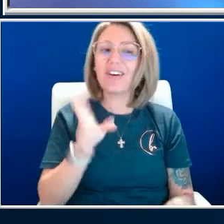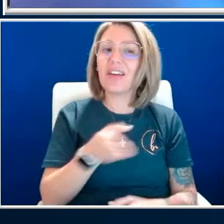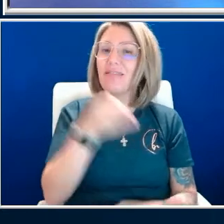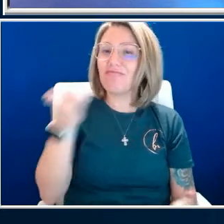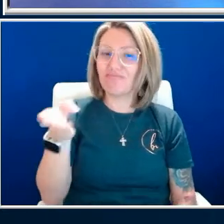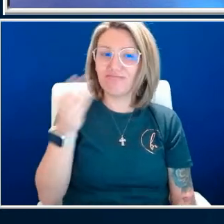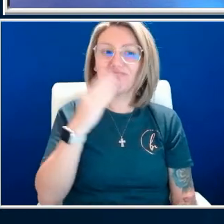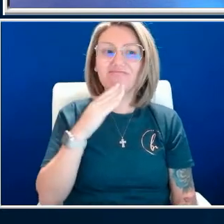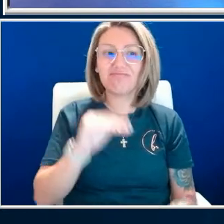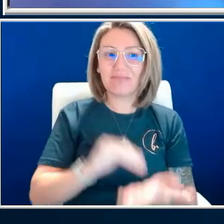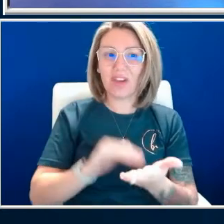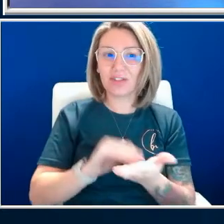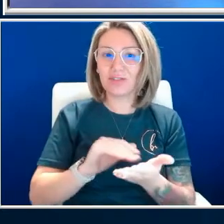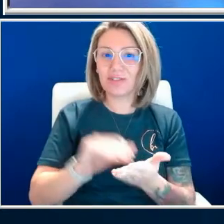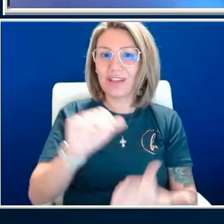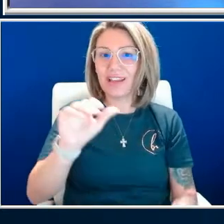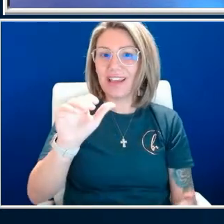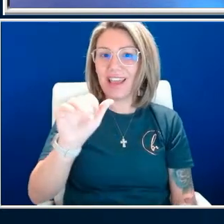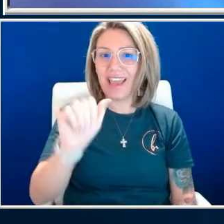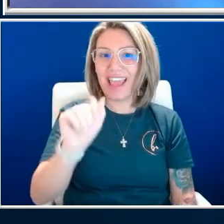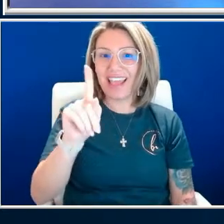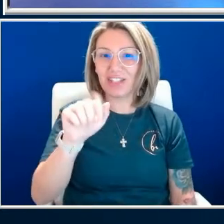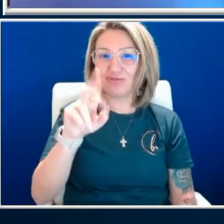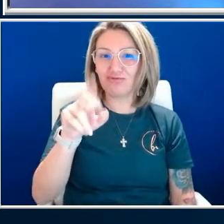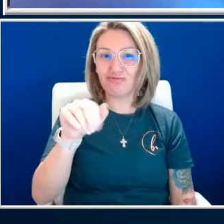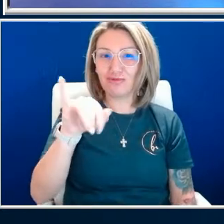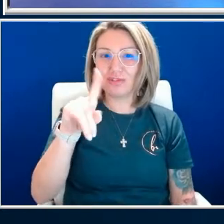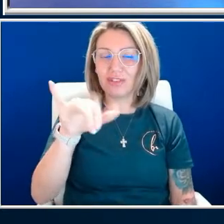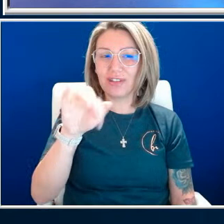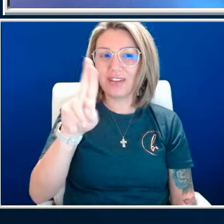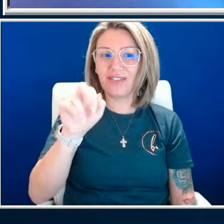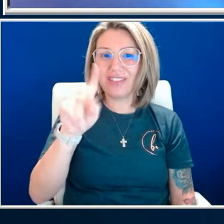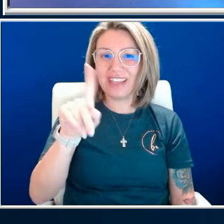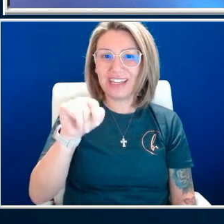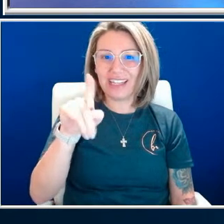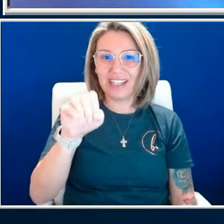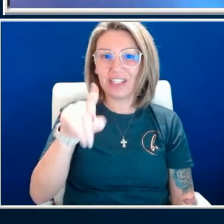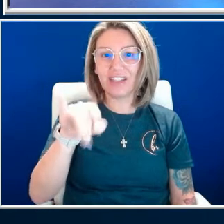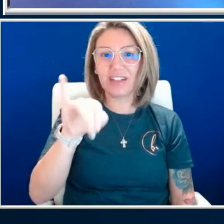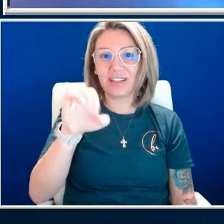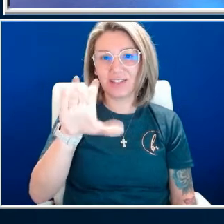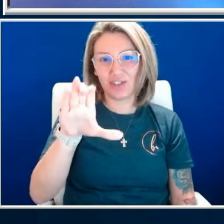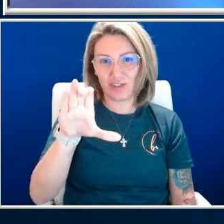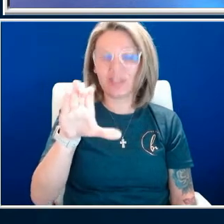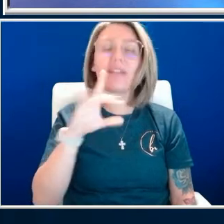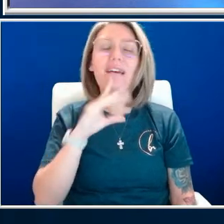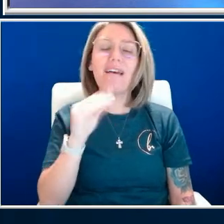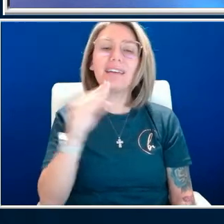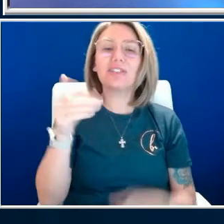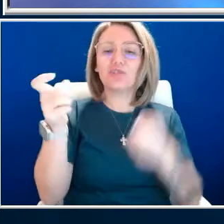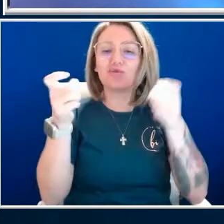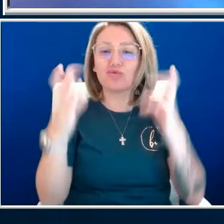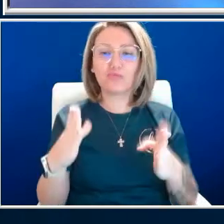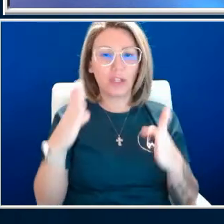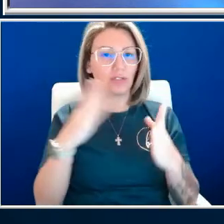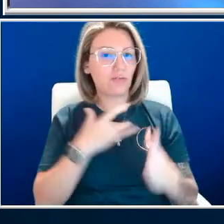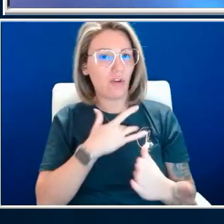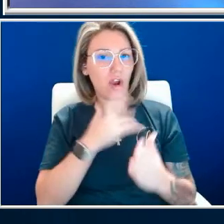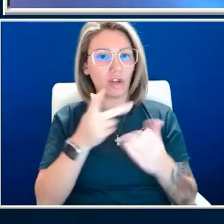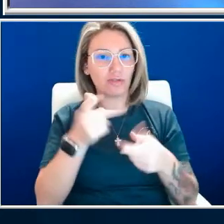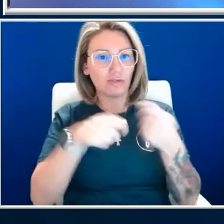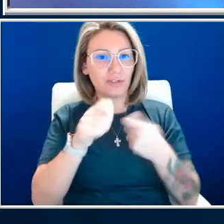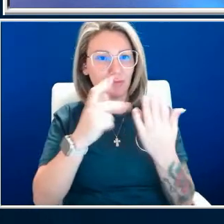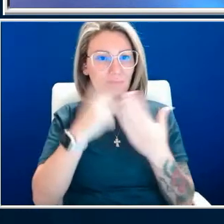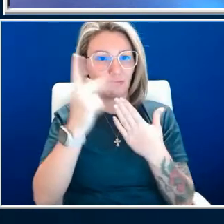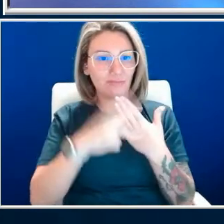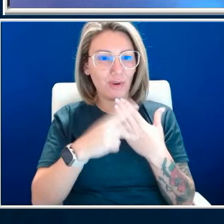Andrea Vidich, also a cardiologist here at the health system and director of the heart transplant program at the health system. Good morning. Dr. Vidich, how